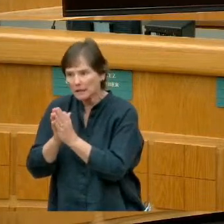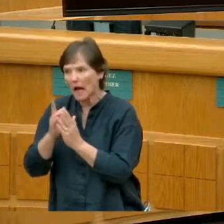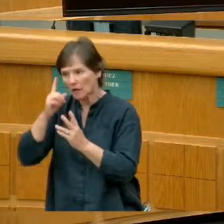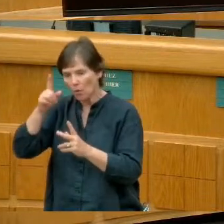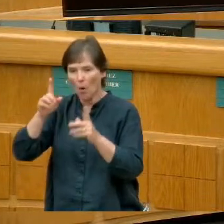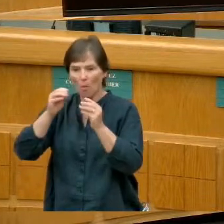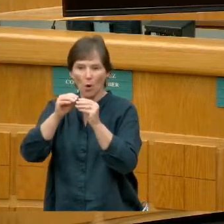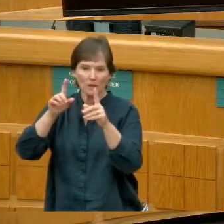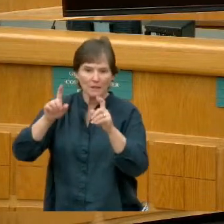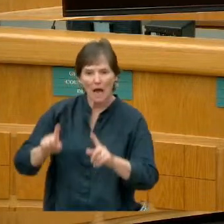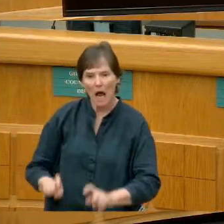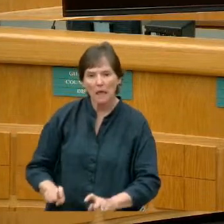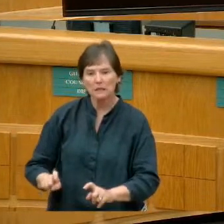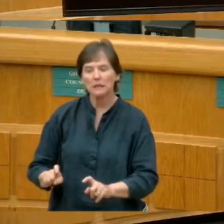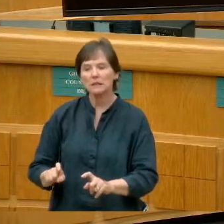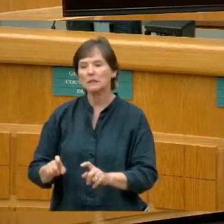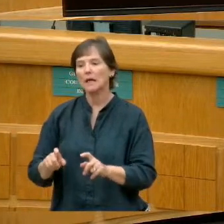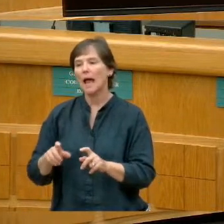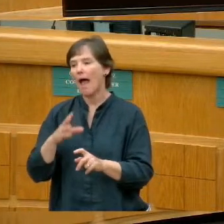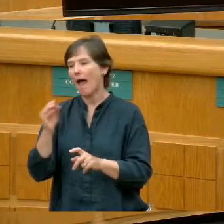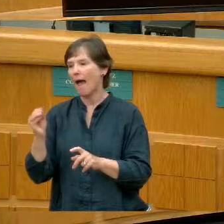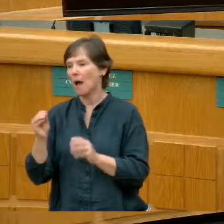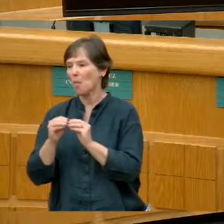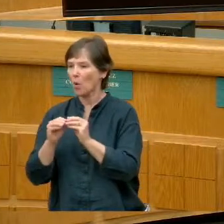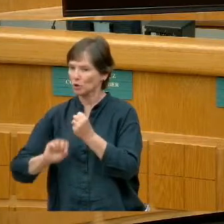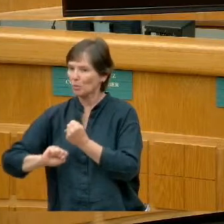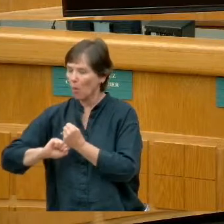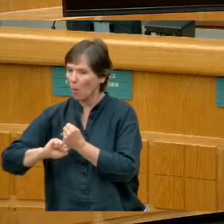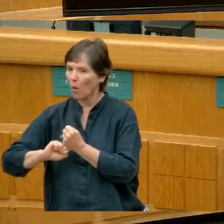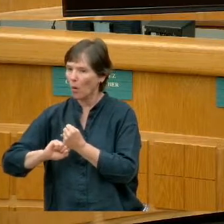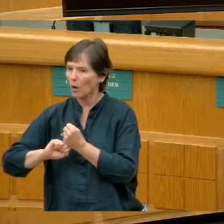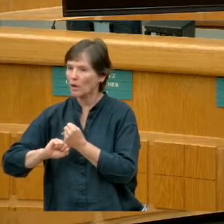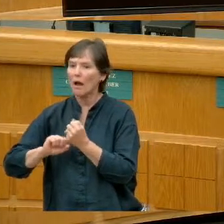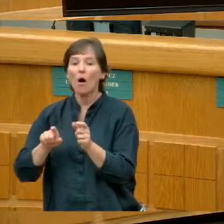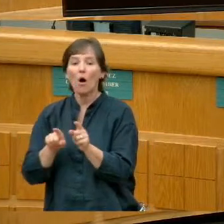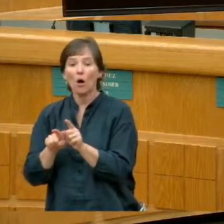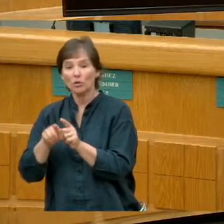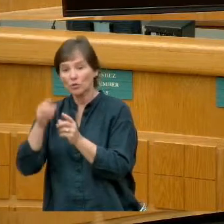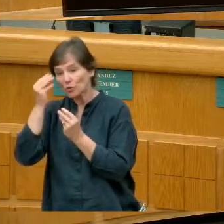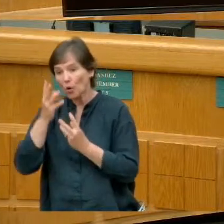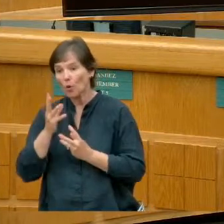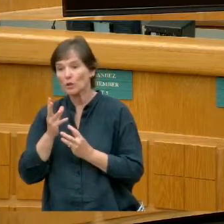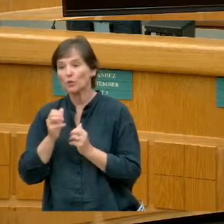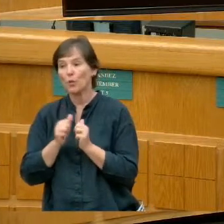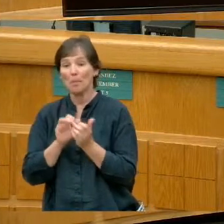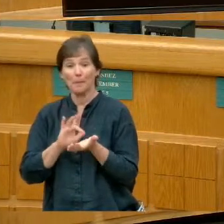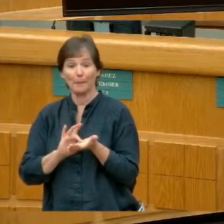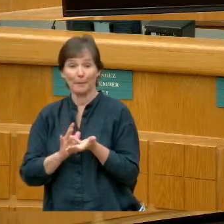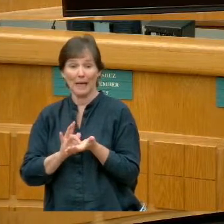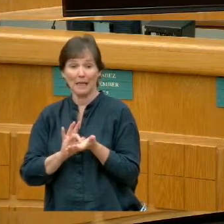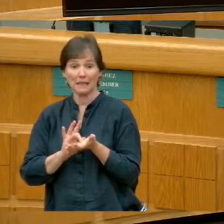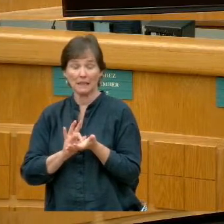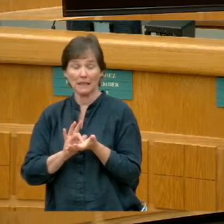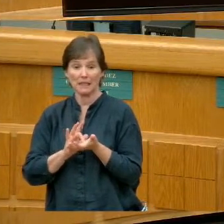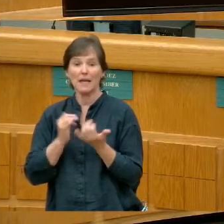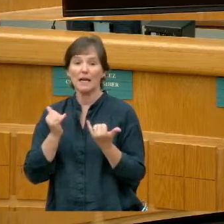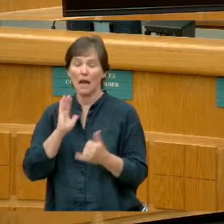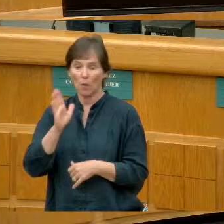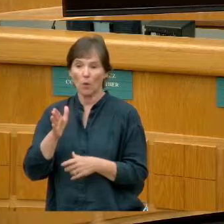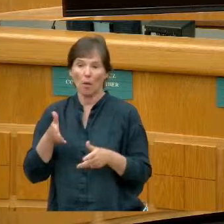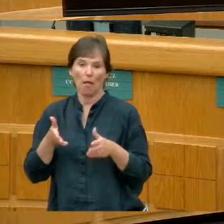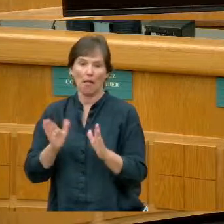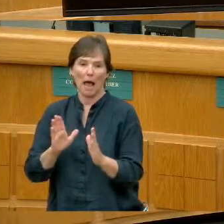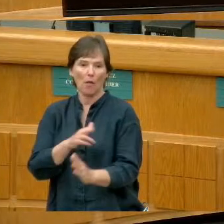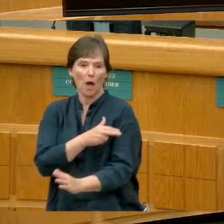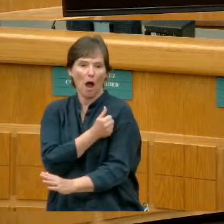in receiving testing supplies, and we've actually been told now that with medications, we're now going to let the hospitals